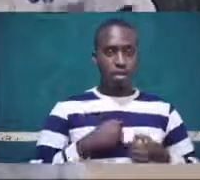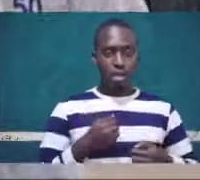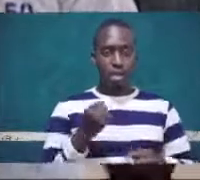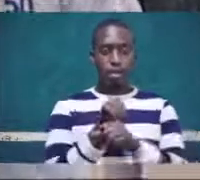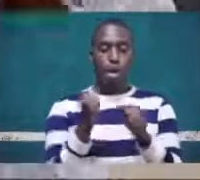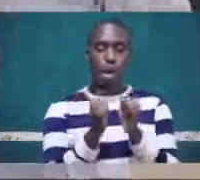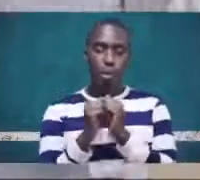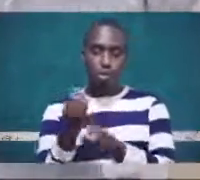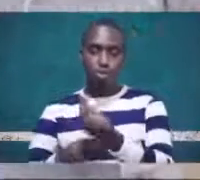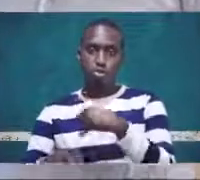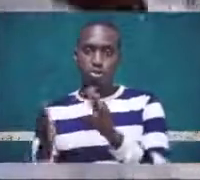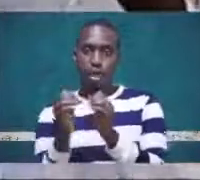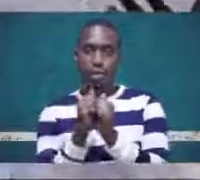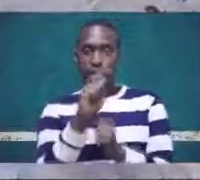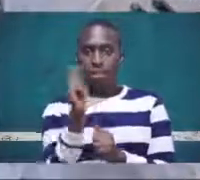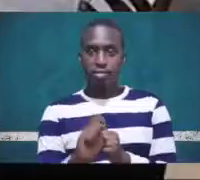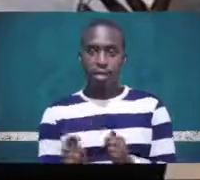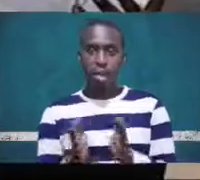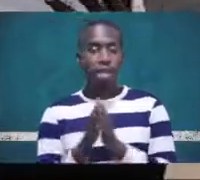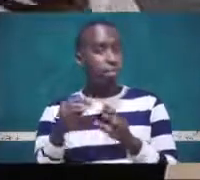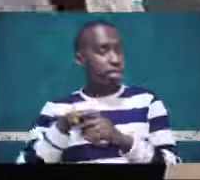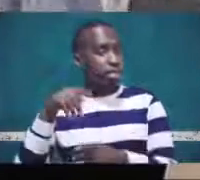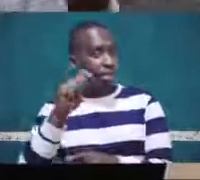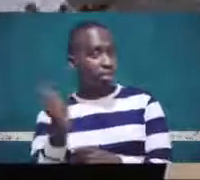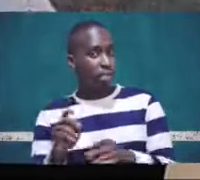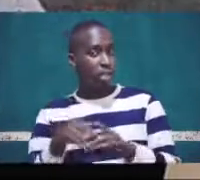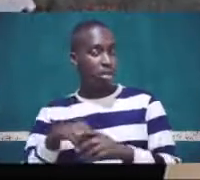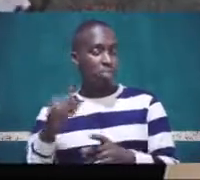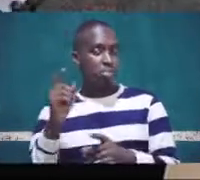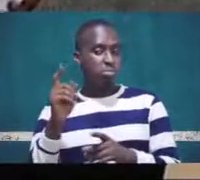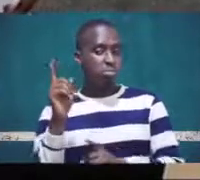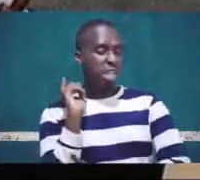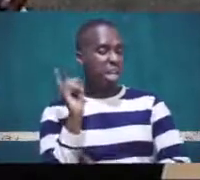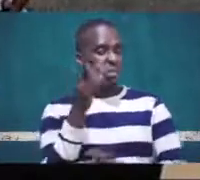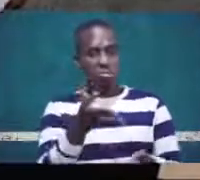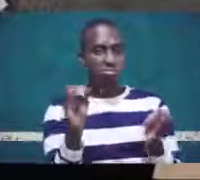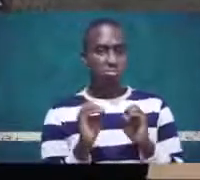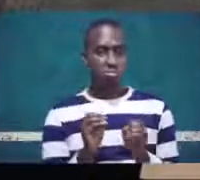with Tanzania, and in Tanzania there is insecurity,